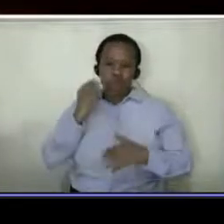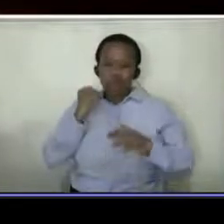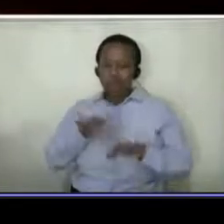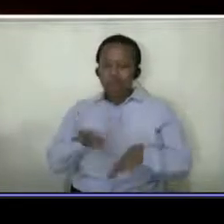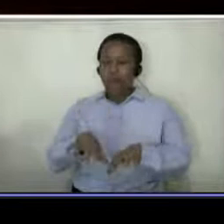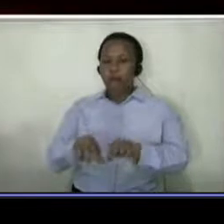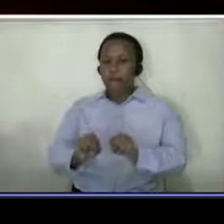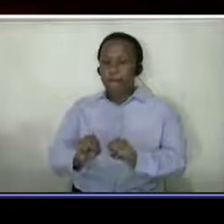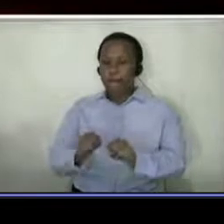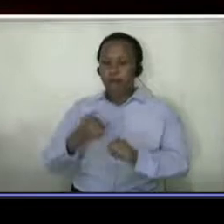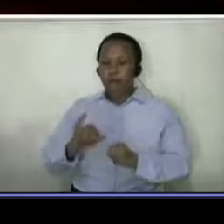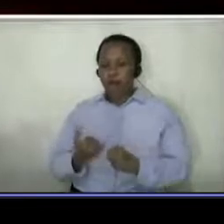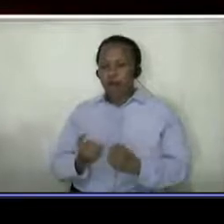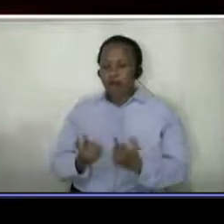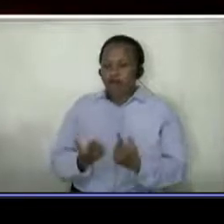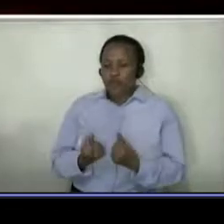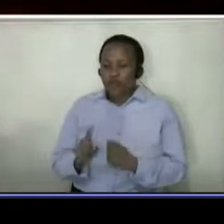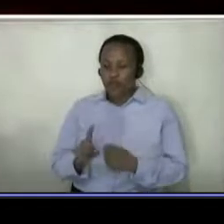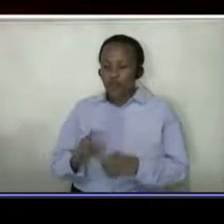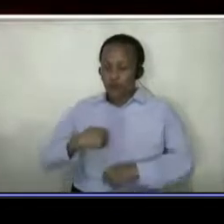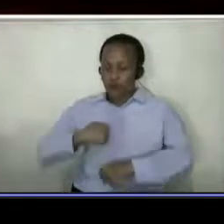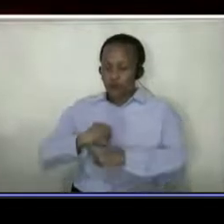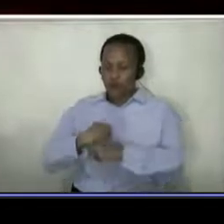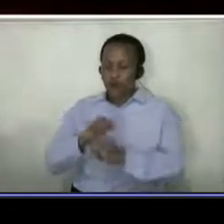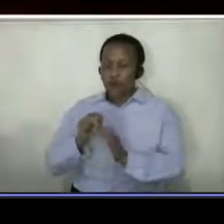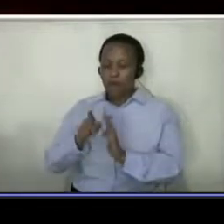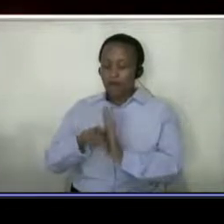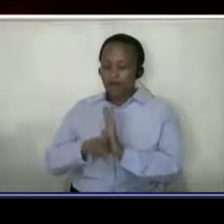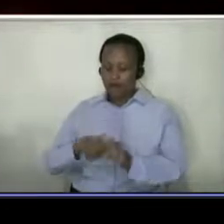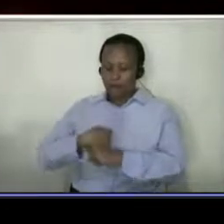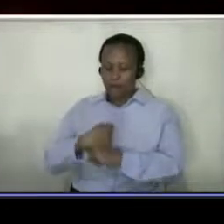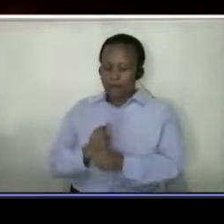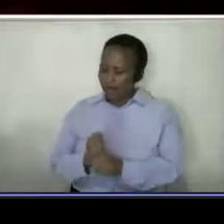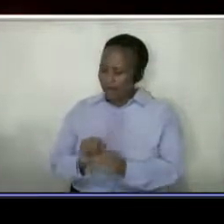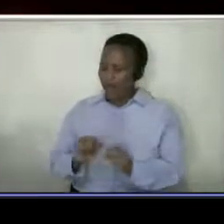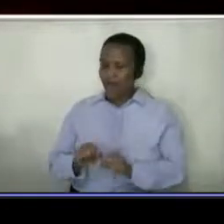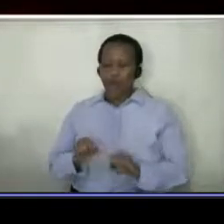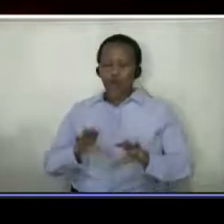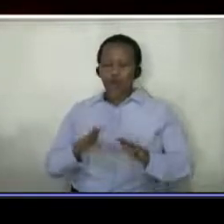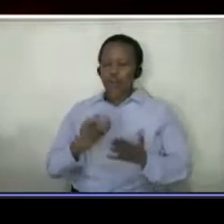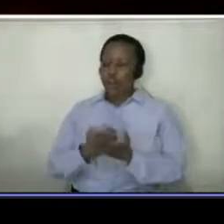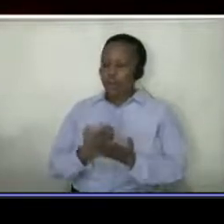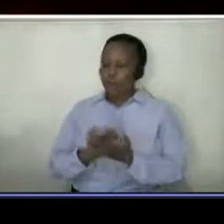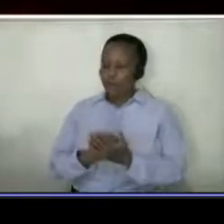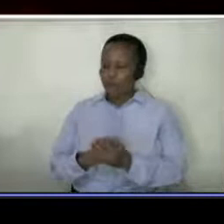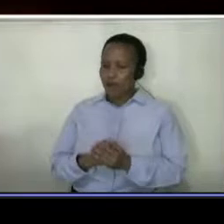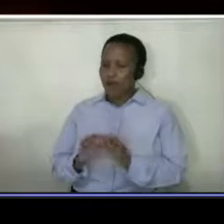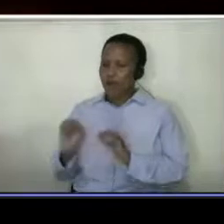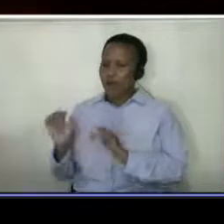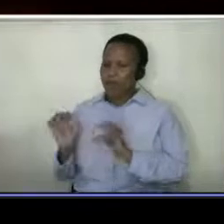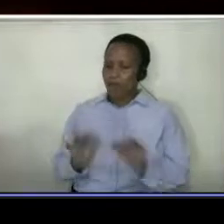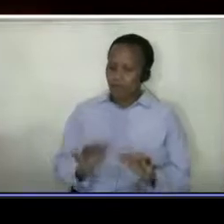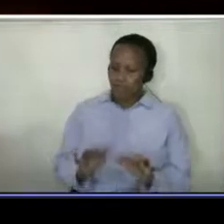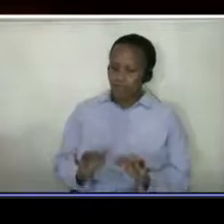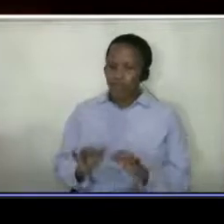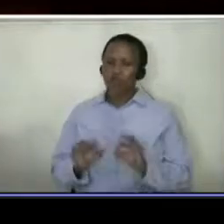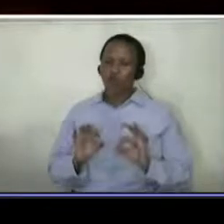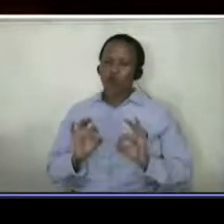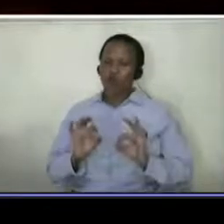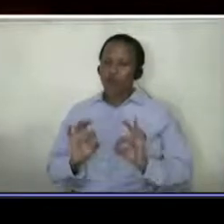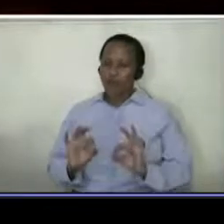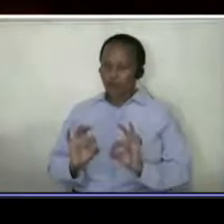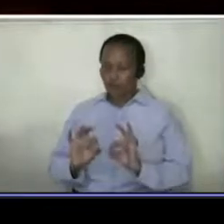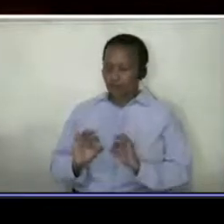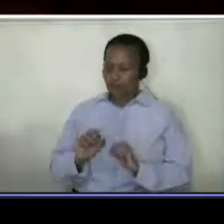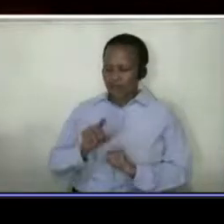and unfamiliar terrain of policy making, economic migration from colonial to a liberal economy,